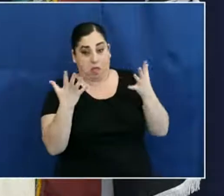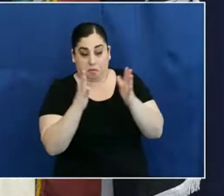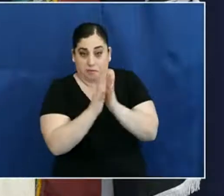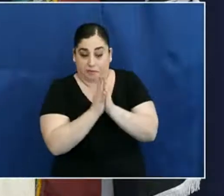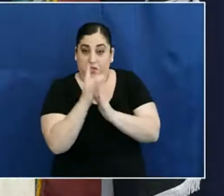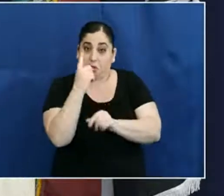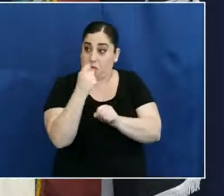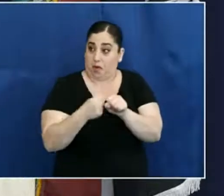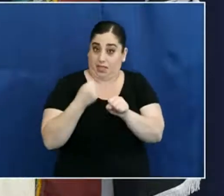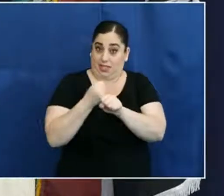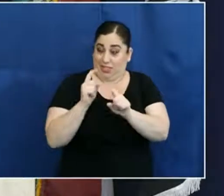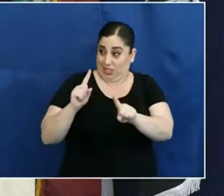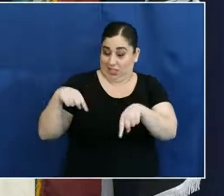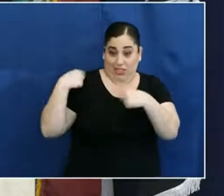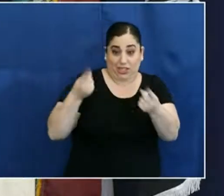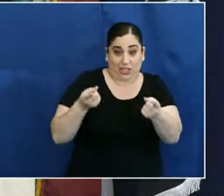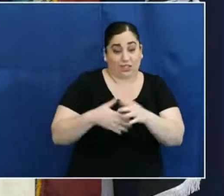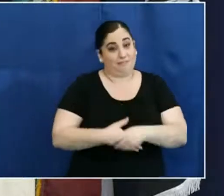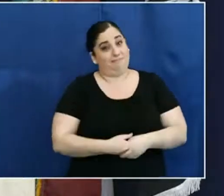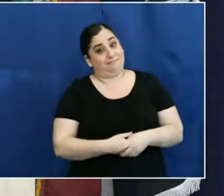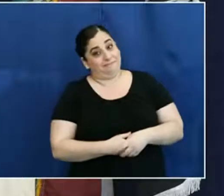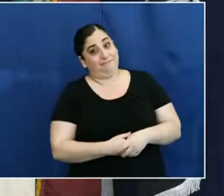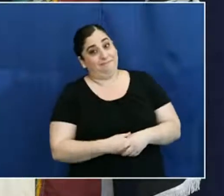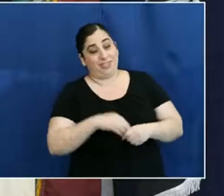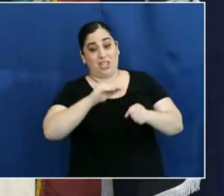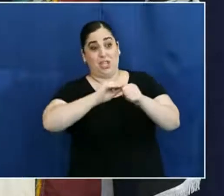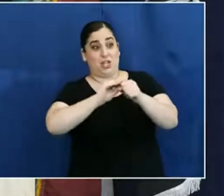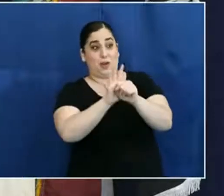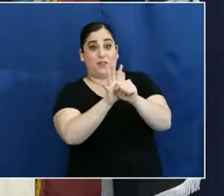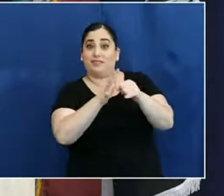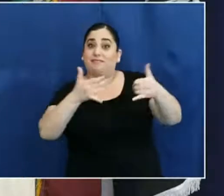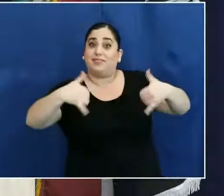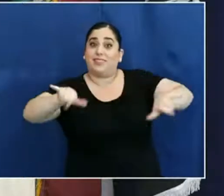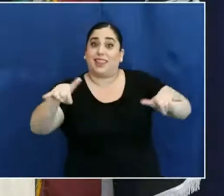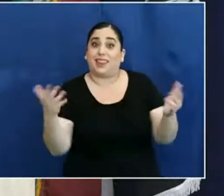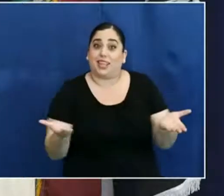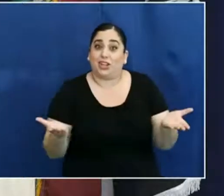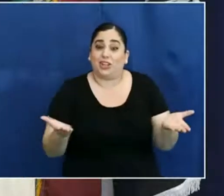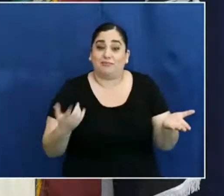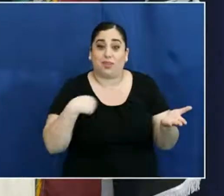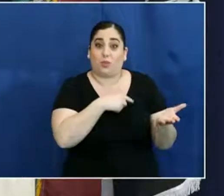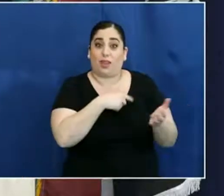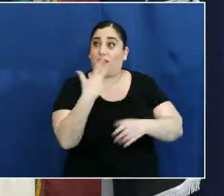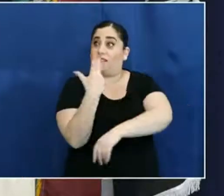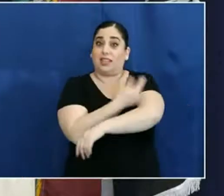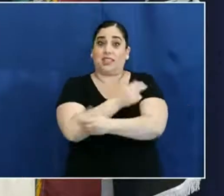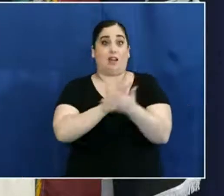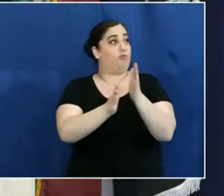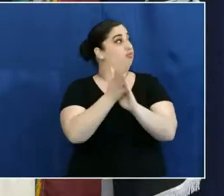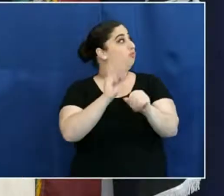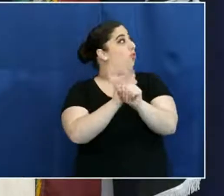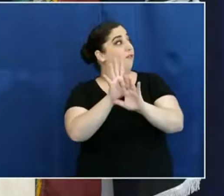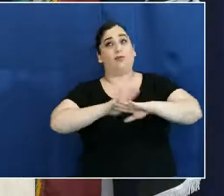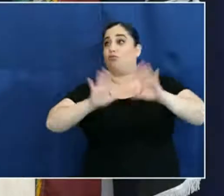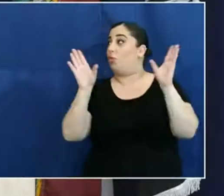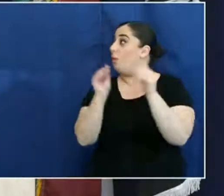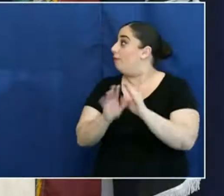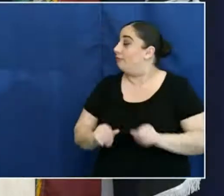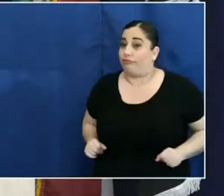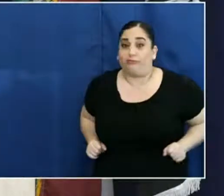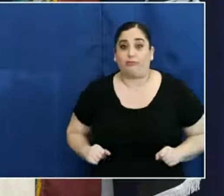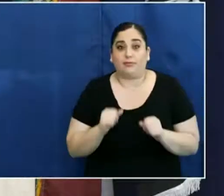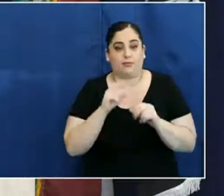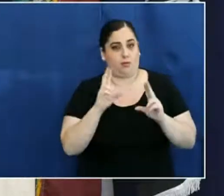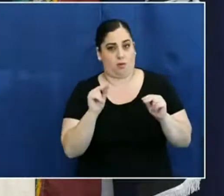and what we hope is that excitement, Ashley. We hope that excitement is around descending cases